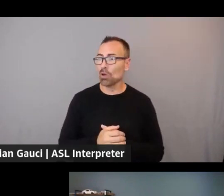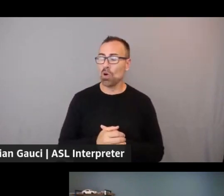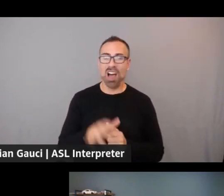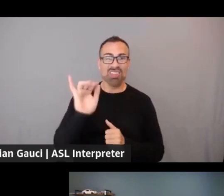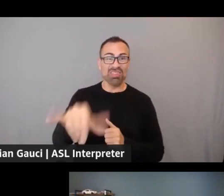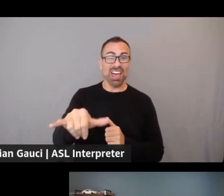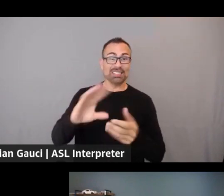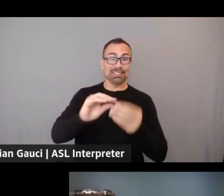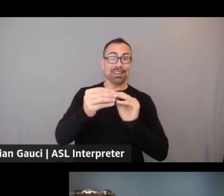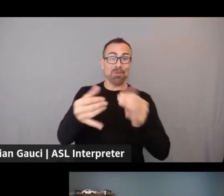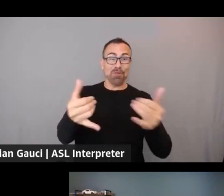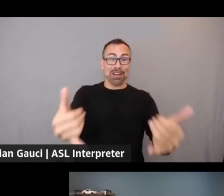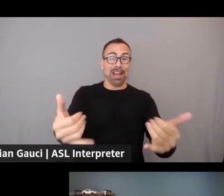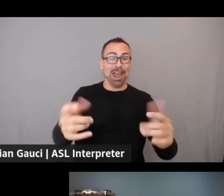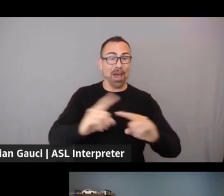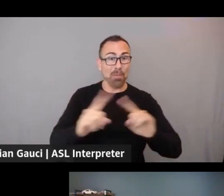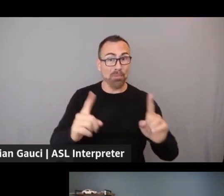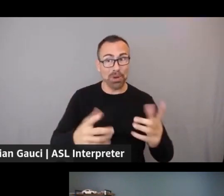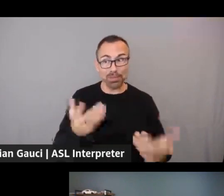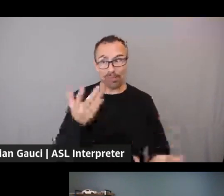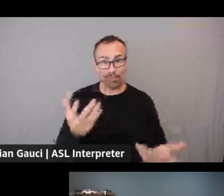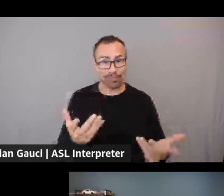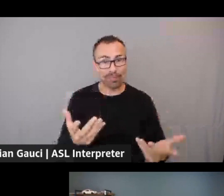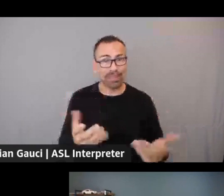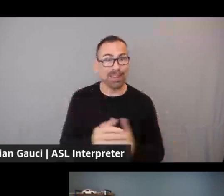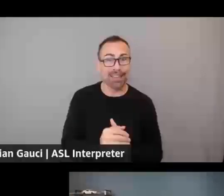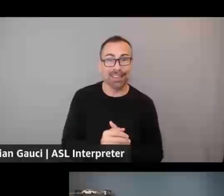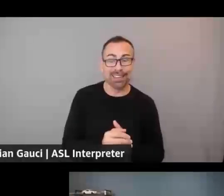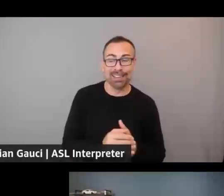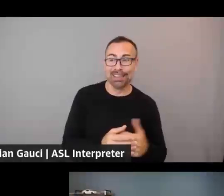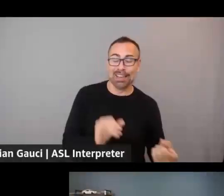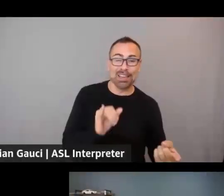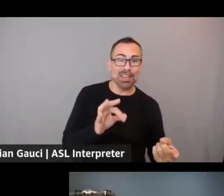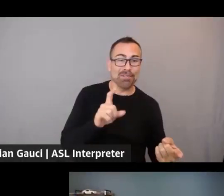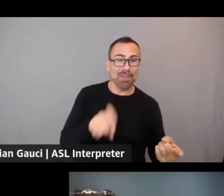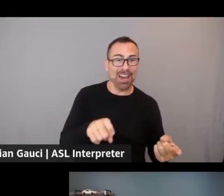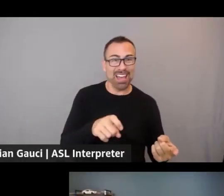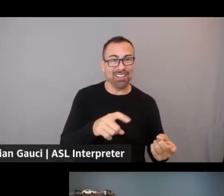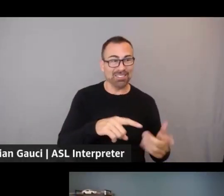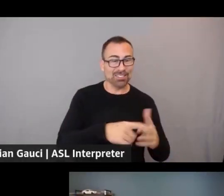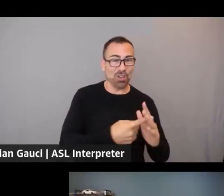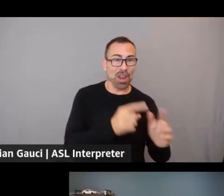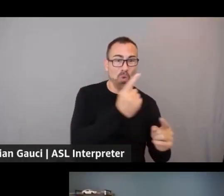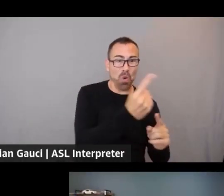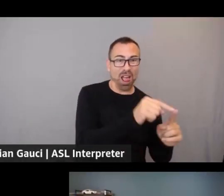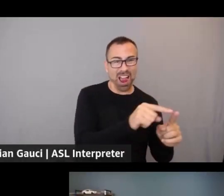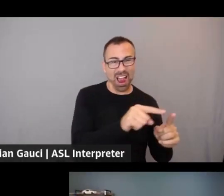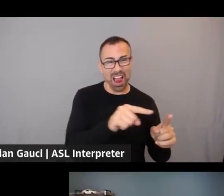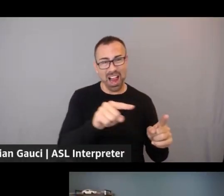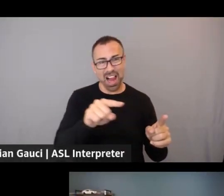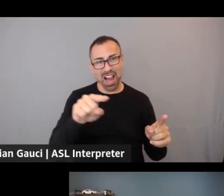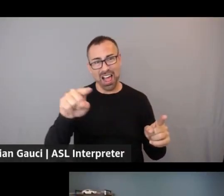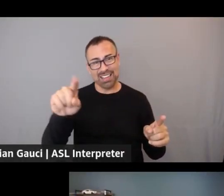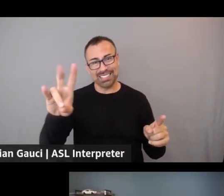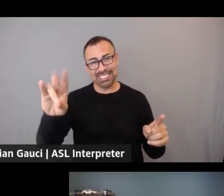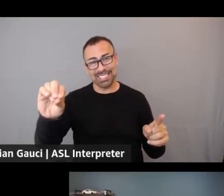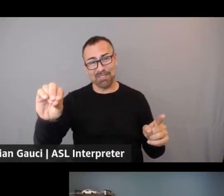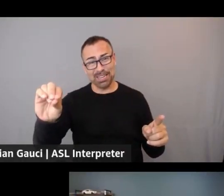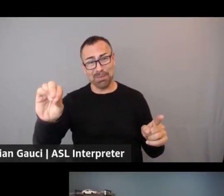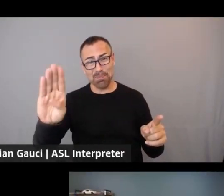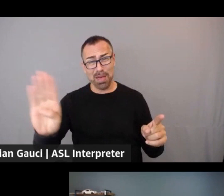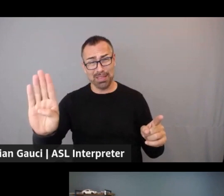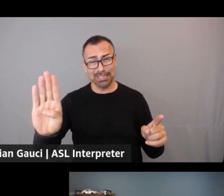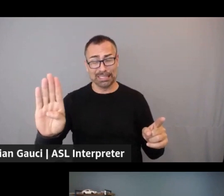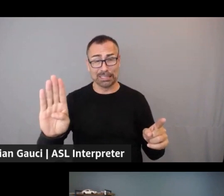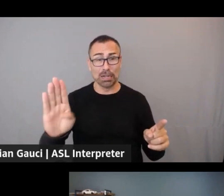long it's going to take for me to count from 1 to 70 billion. Well, don't try while we're